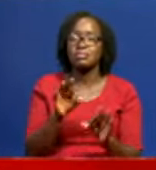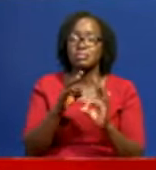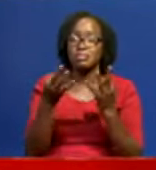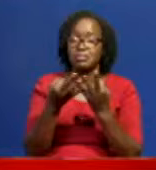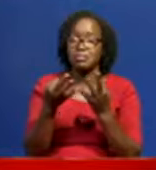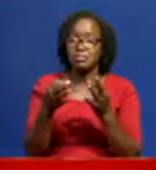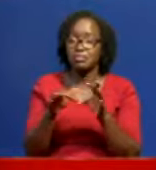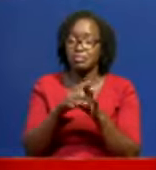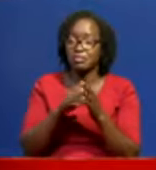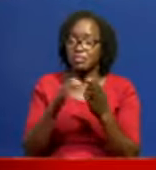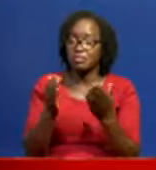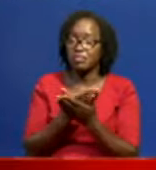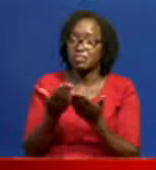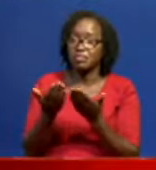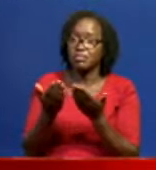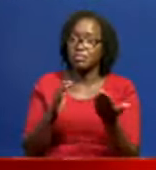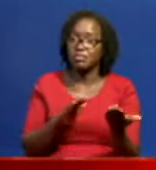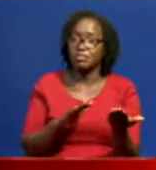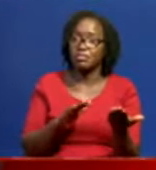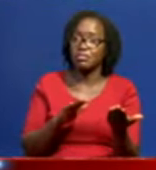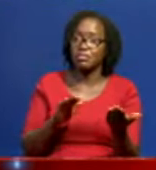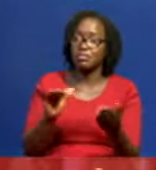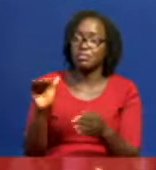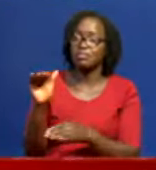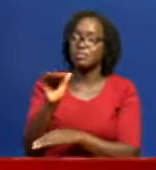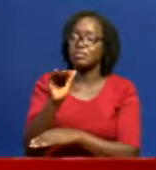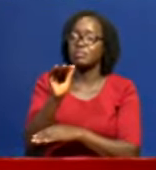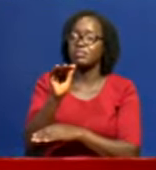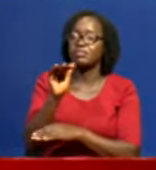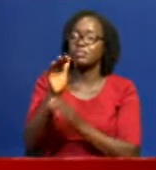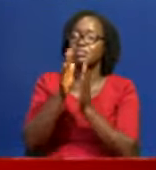today that we ask God